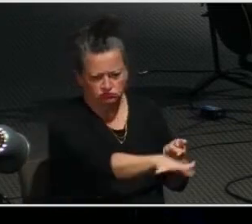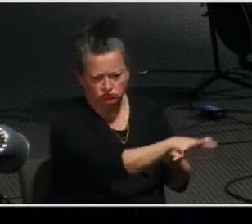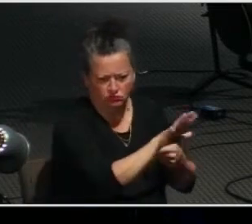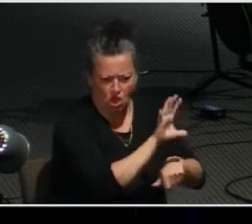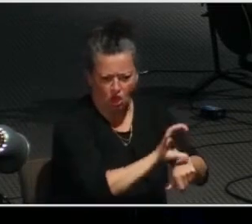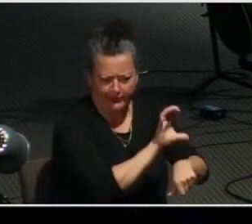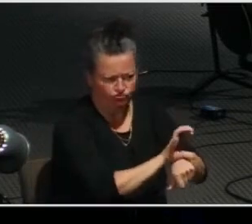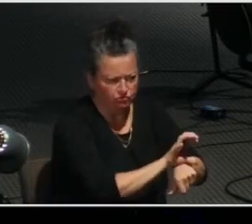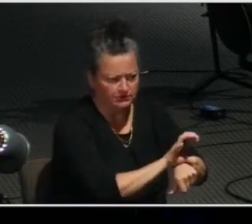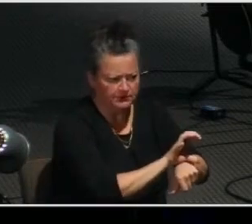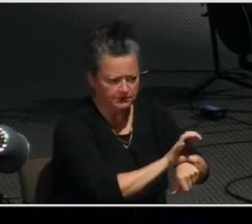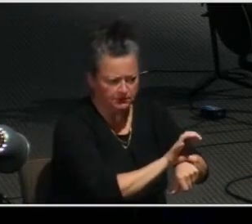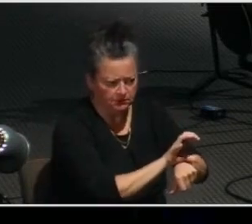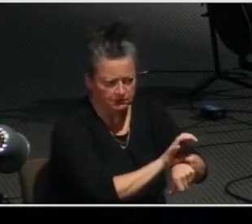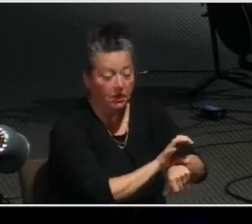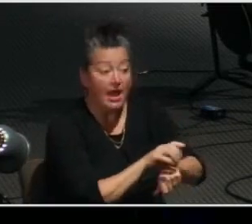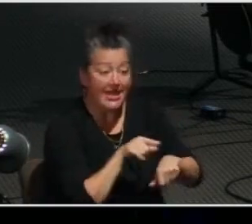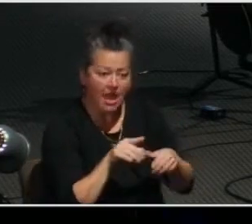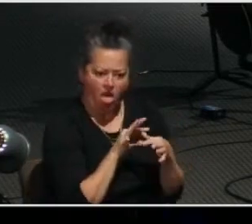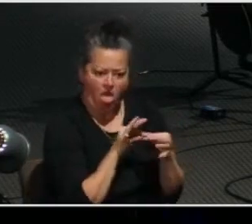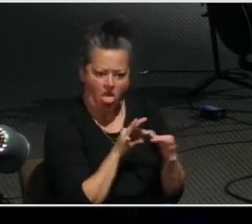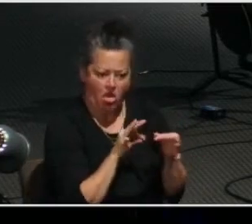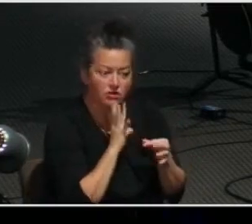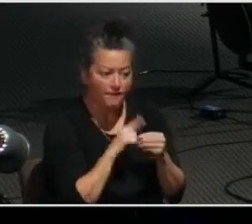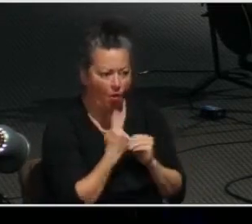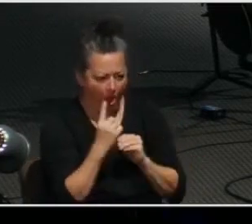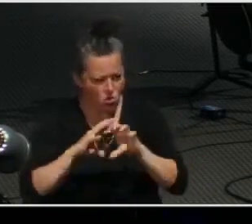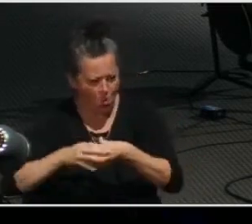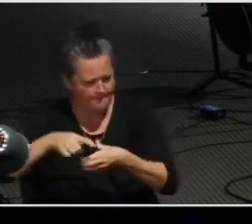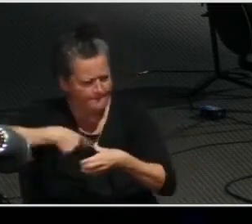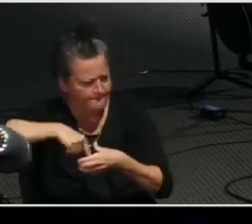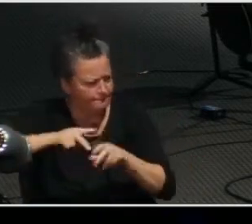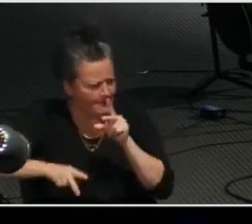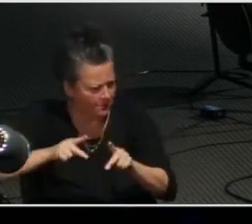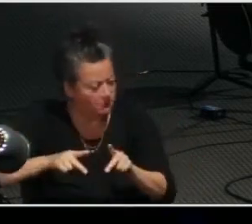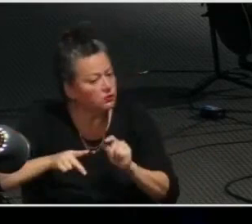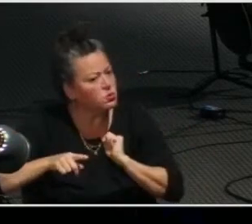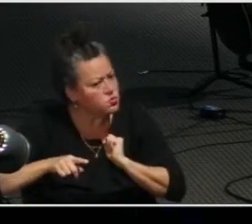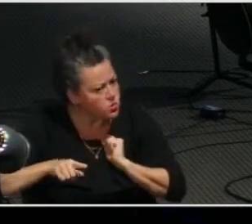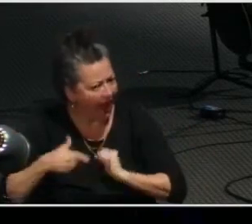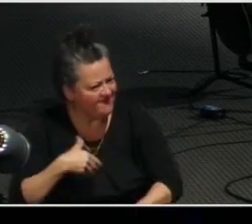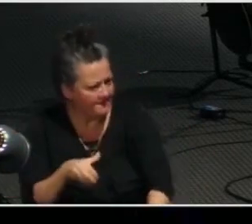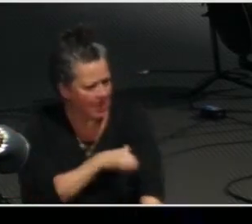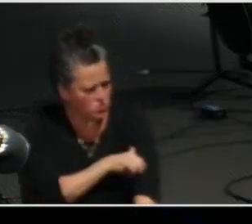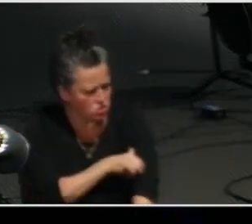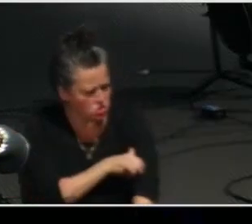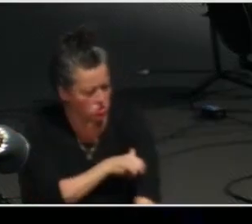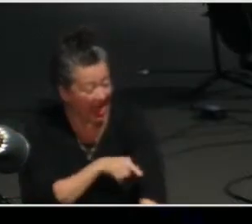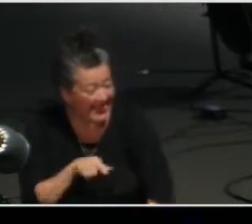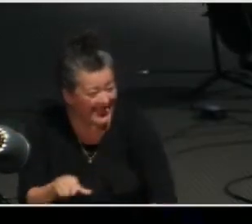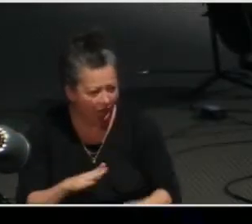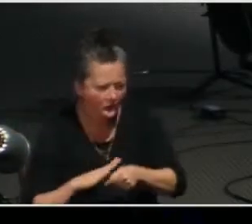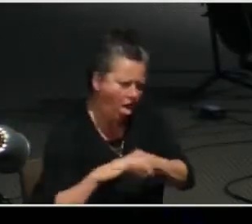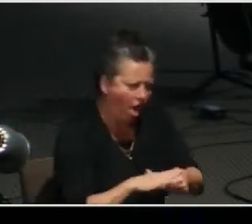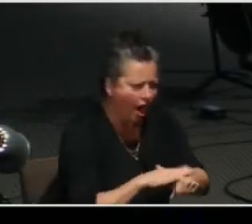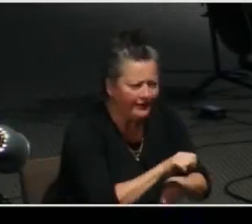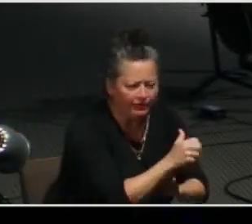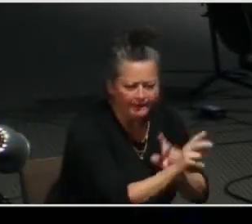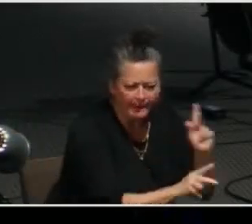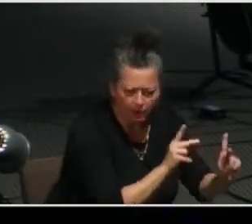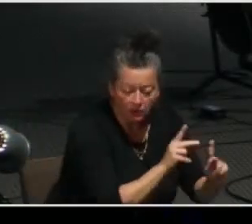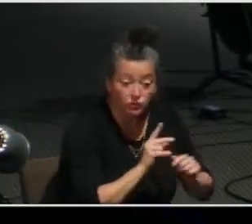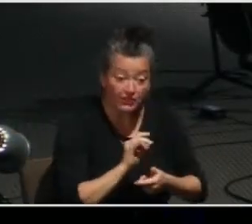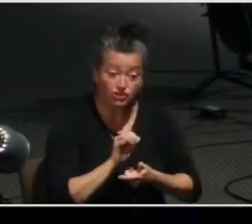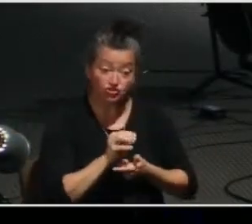society, yet they misused it and abused it at the expense of others. And James will expose what they